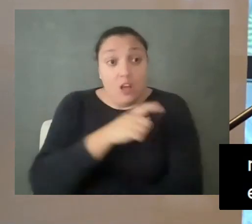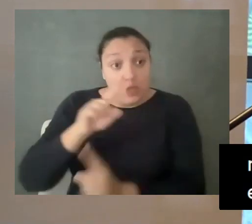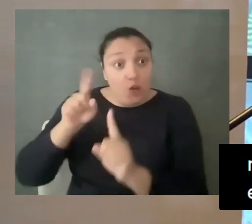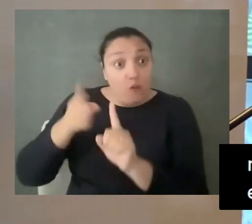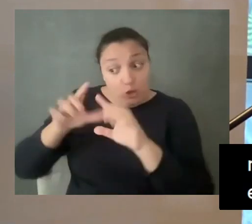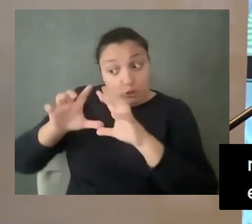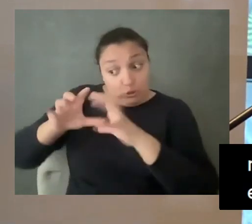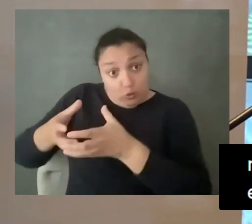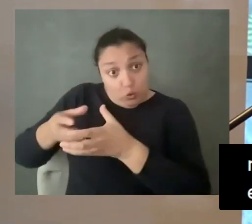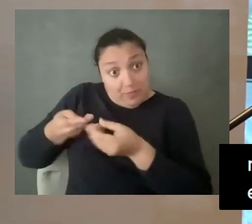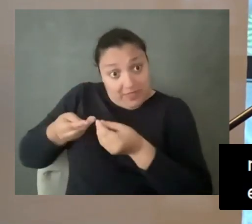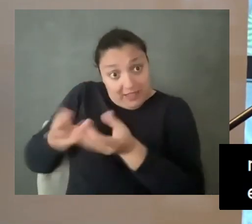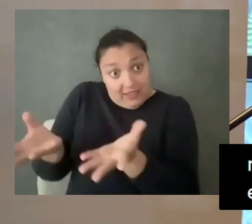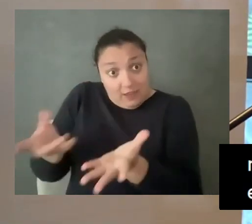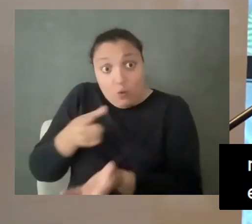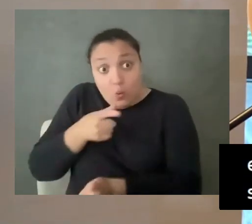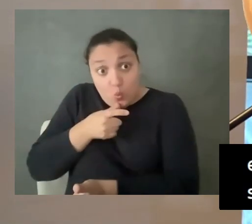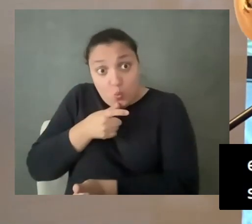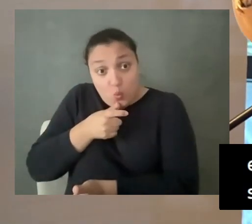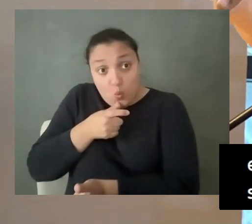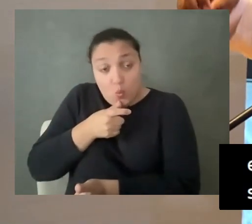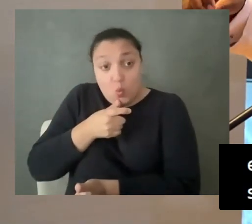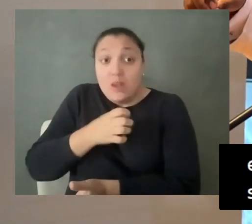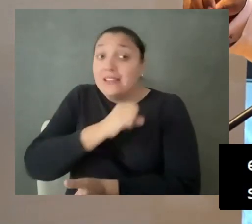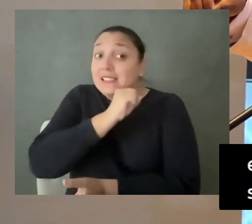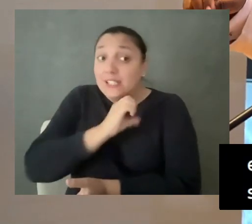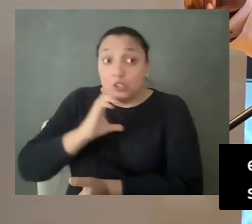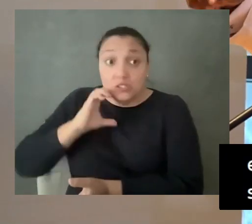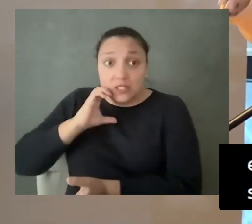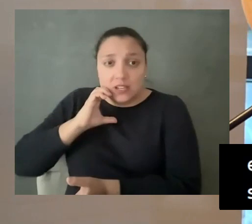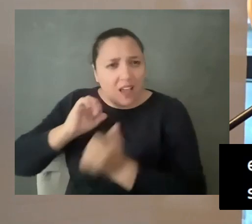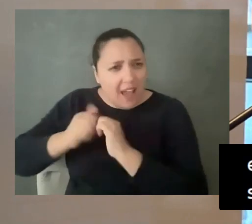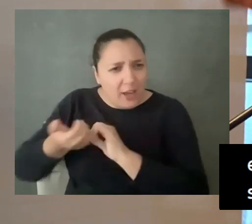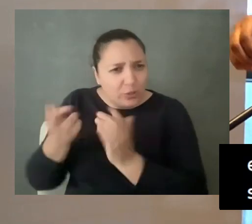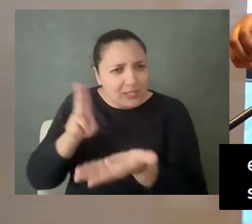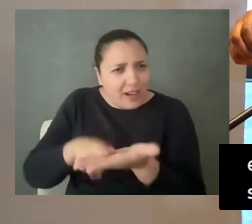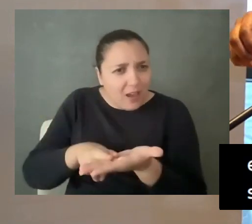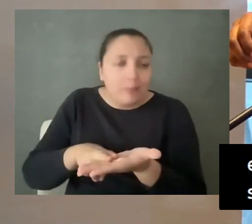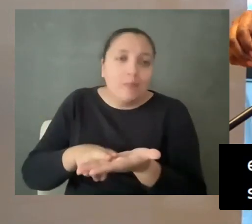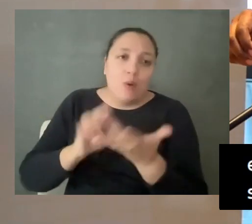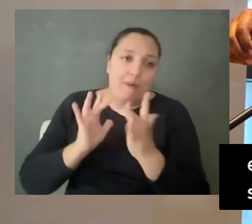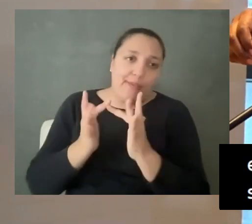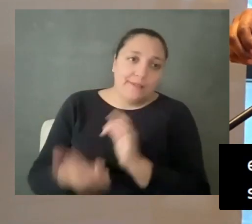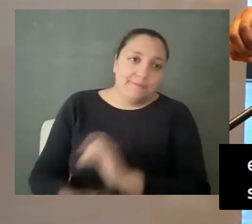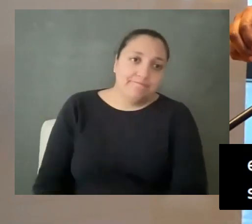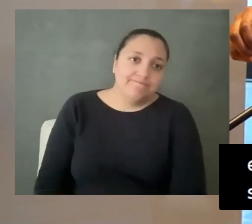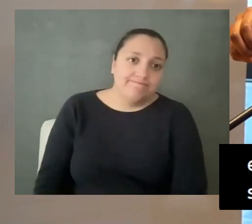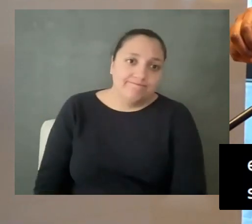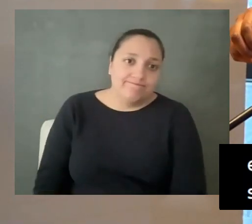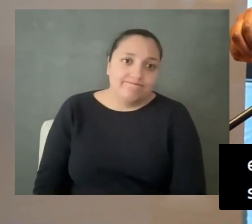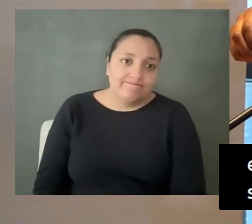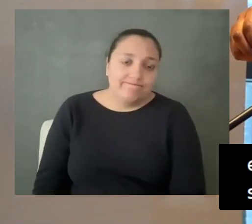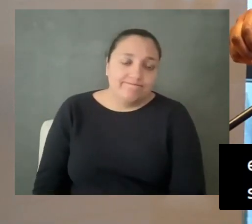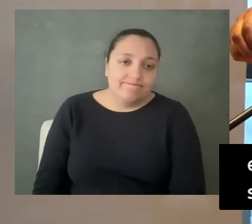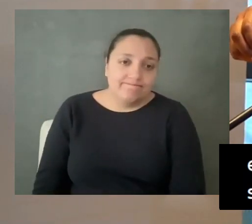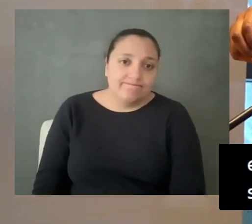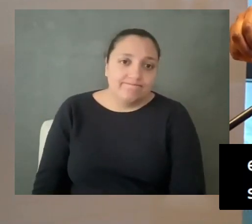citizens, right? But the only way you can actually sign up for it is actually online.